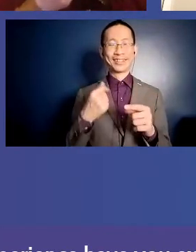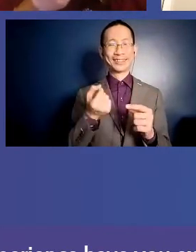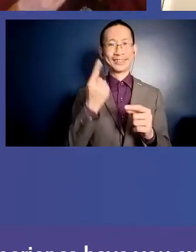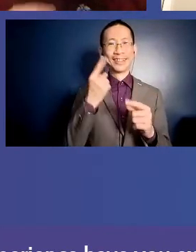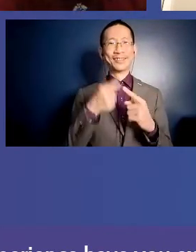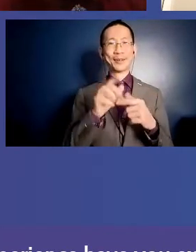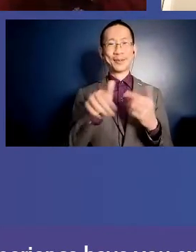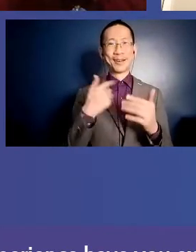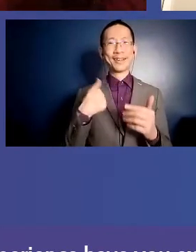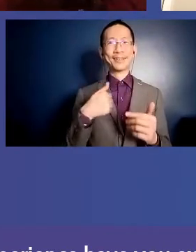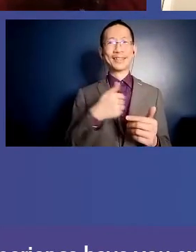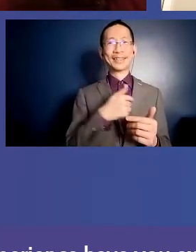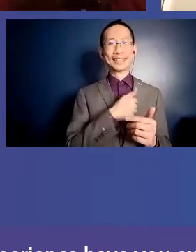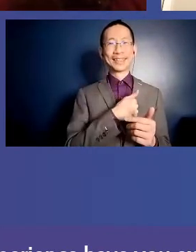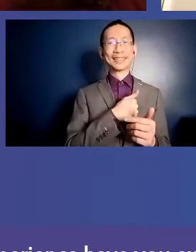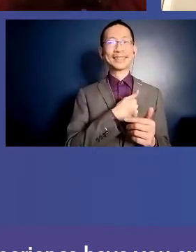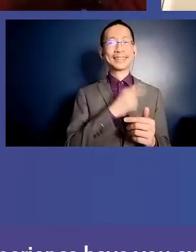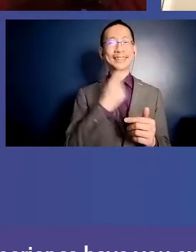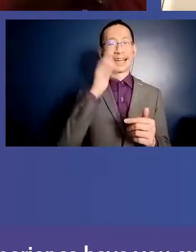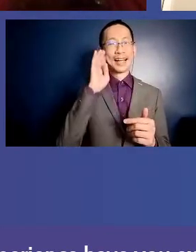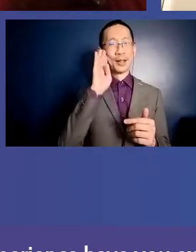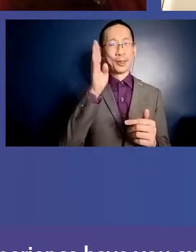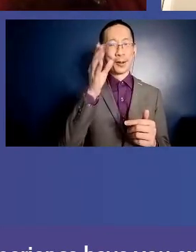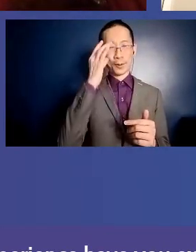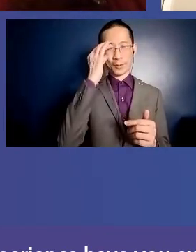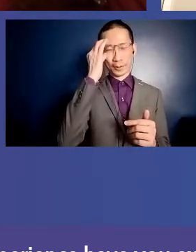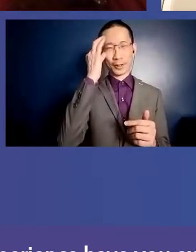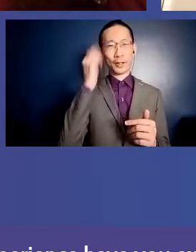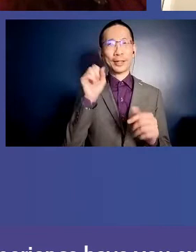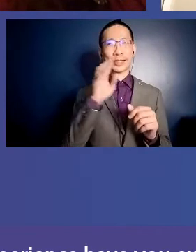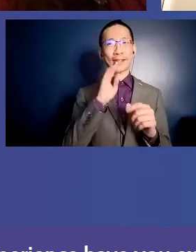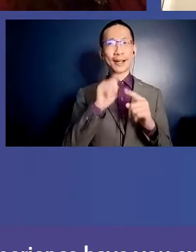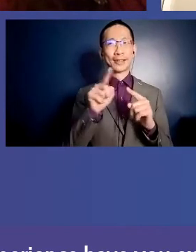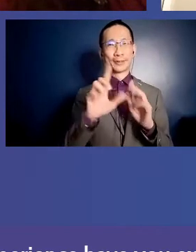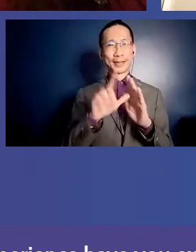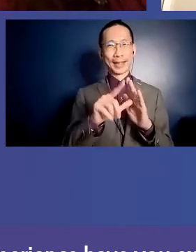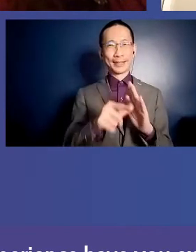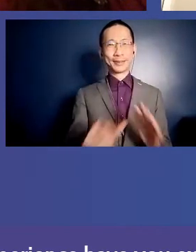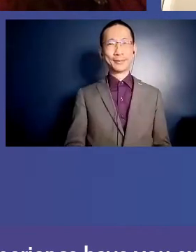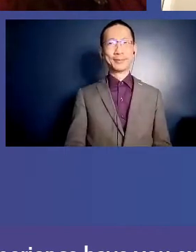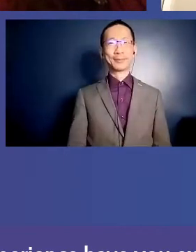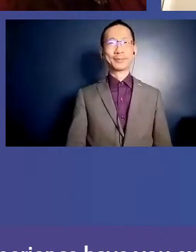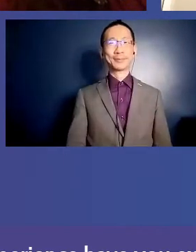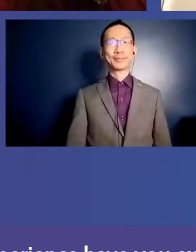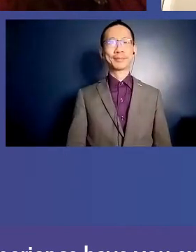of us, tell her hello when you talk to her a little bit later.